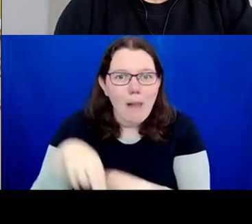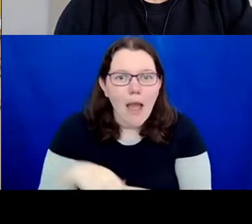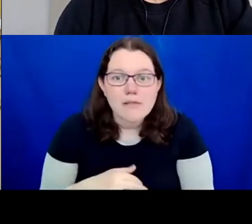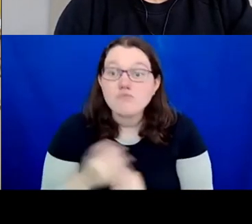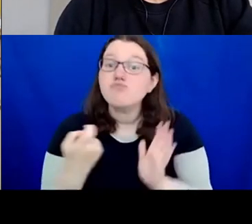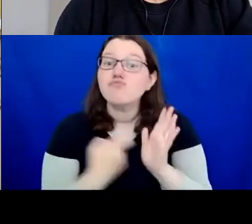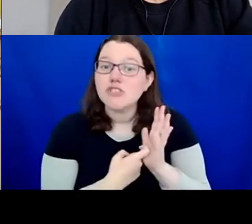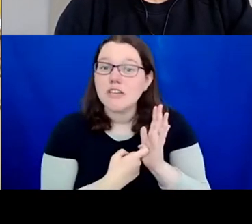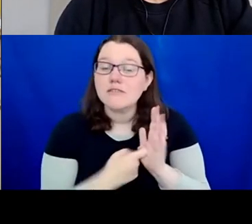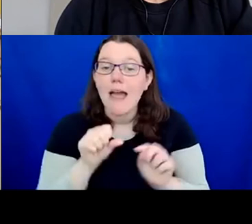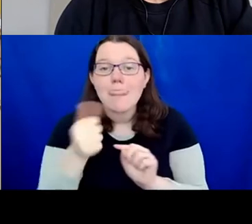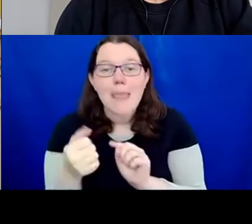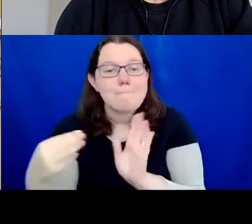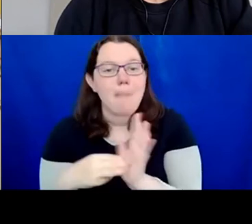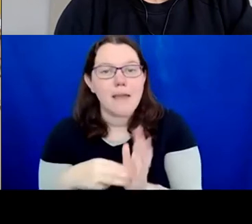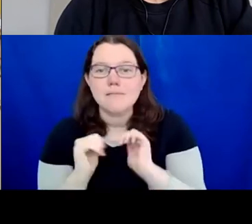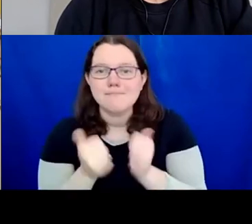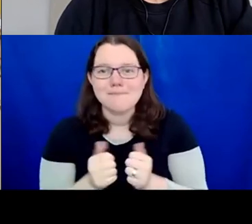Richard and then Mike.